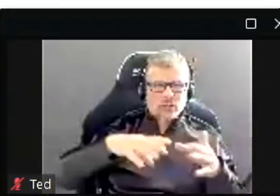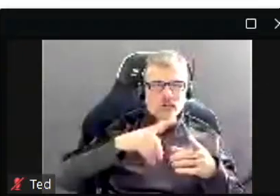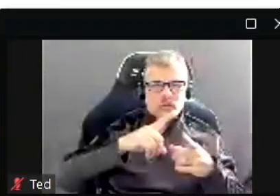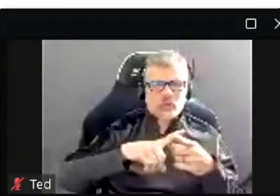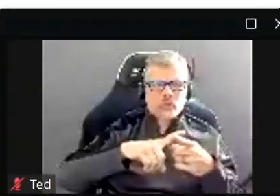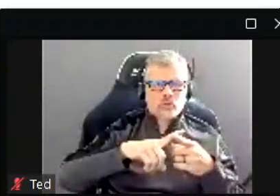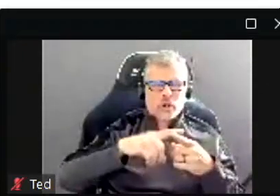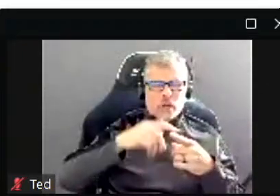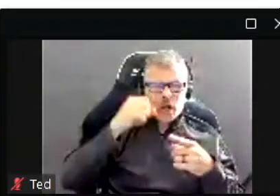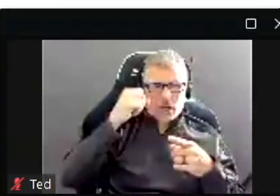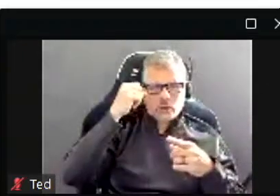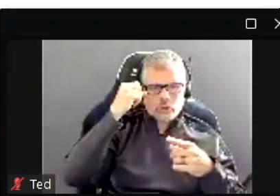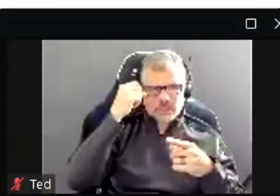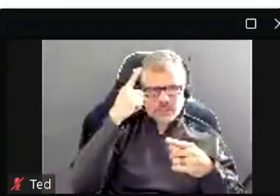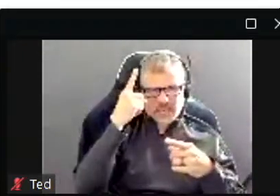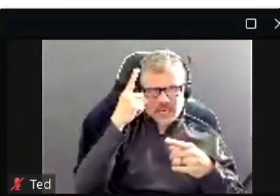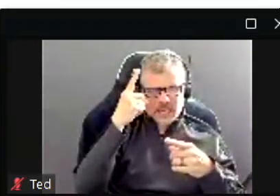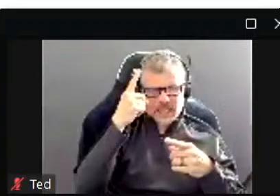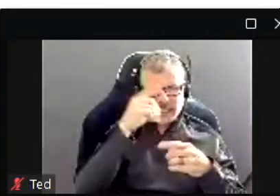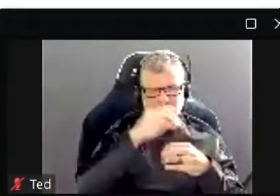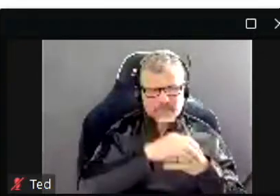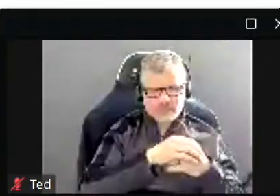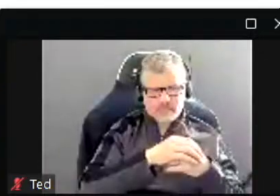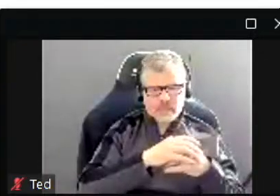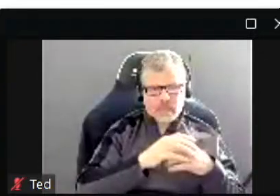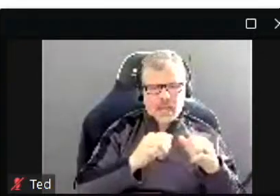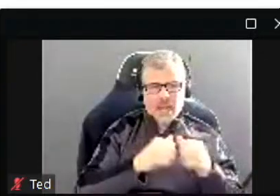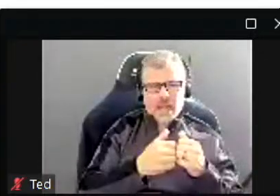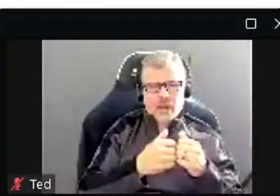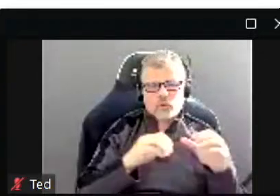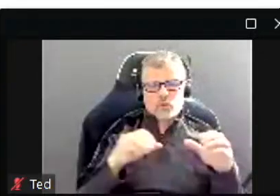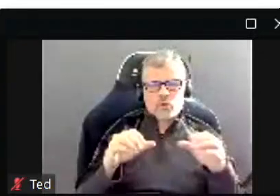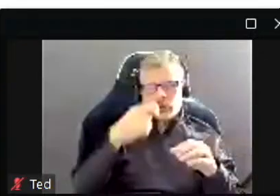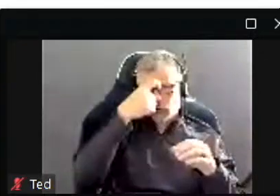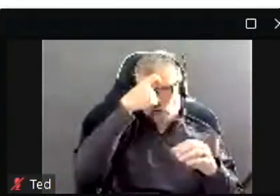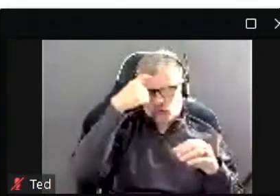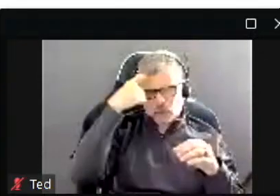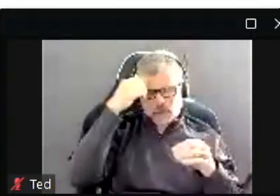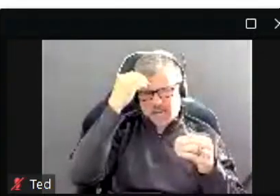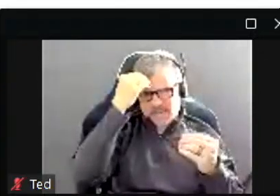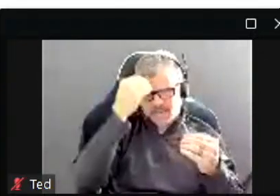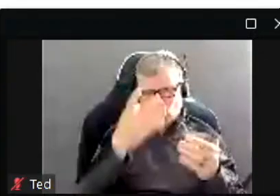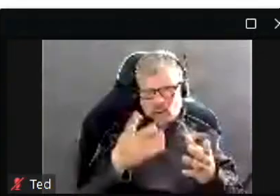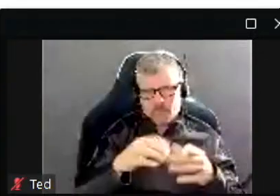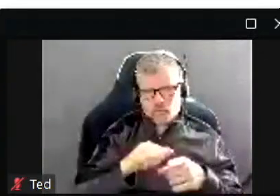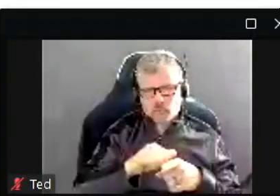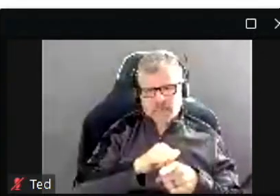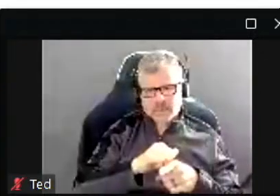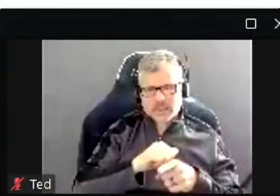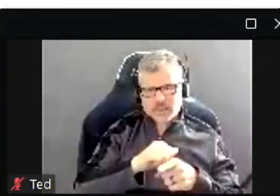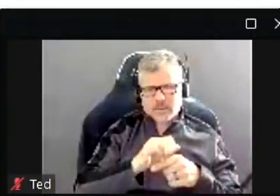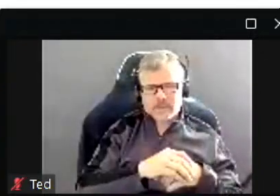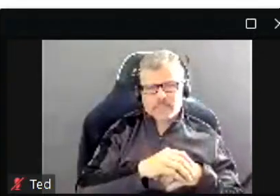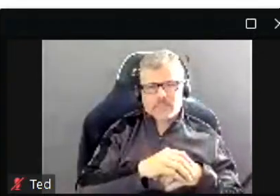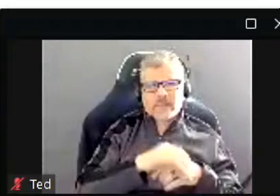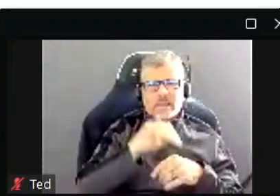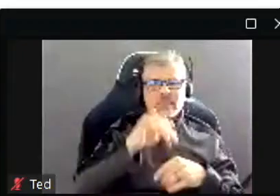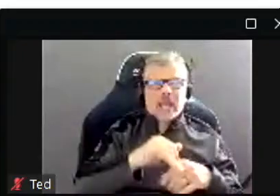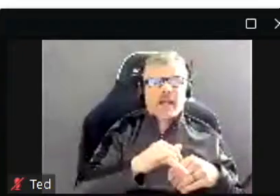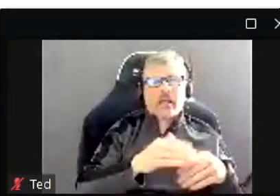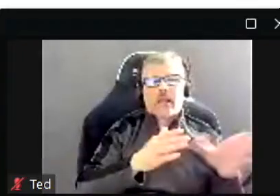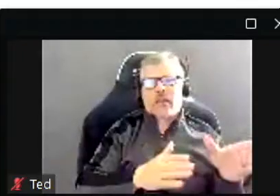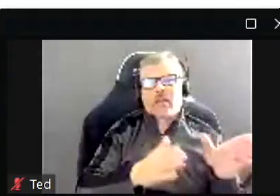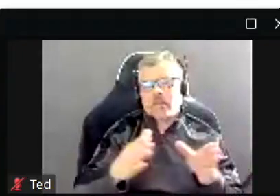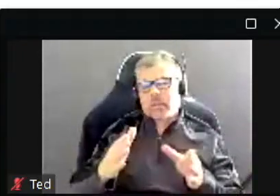understand how to do trauma-informed practices. And that led us into a discussion about